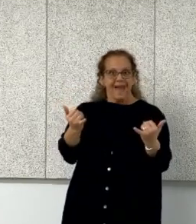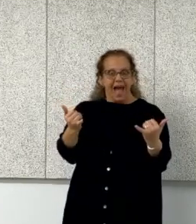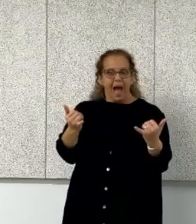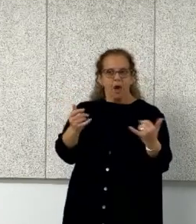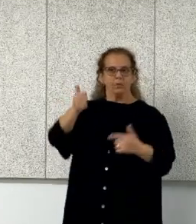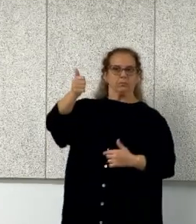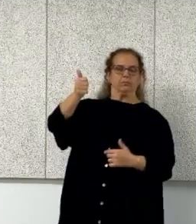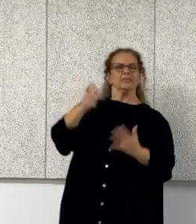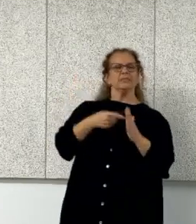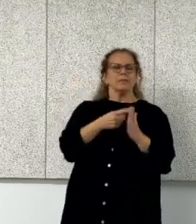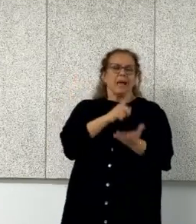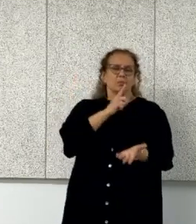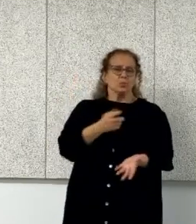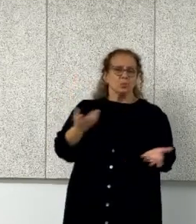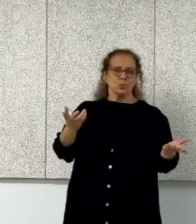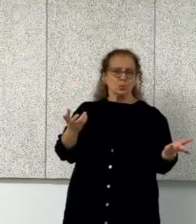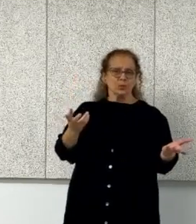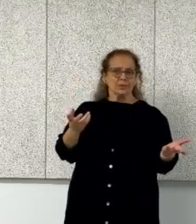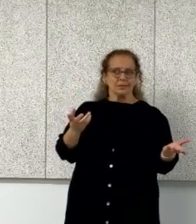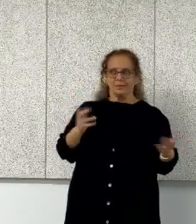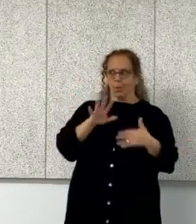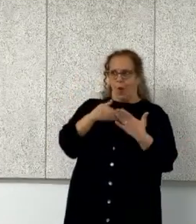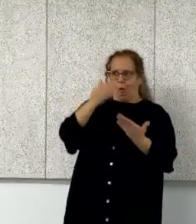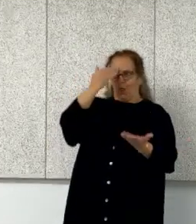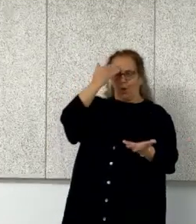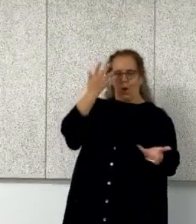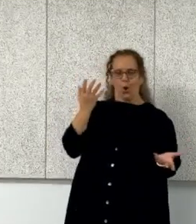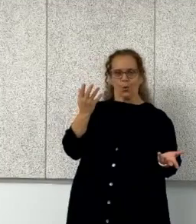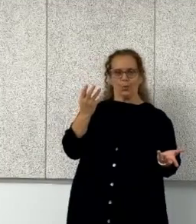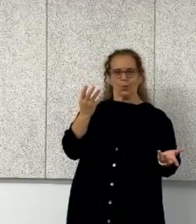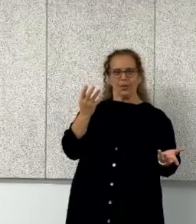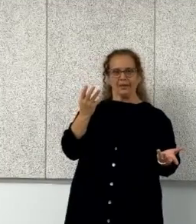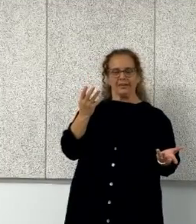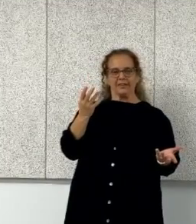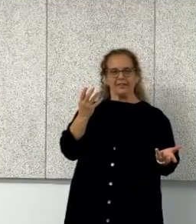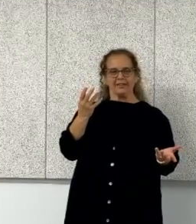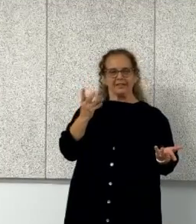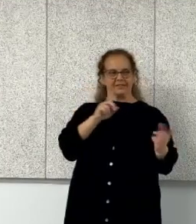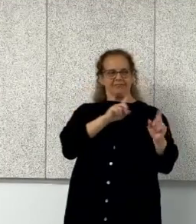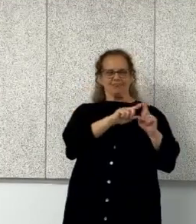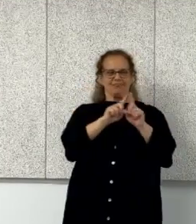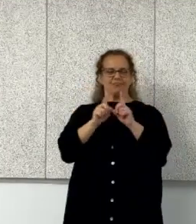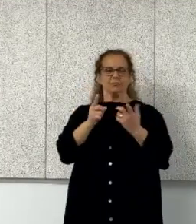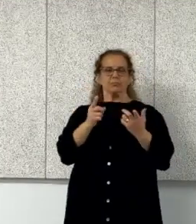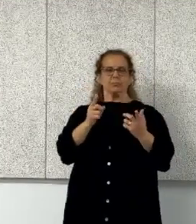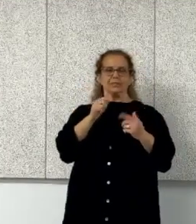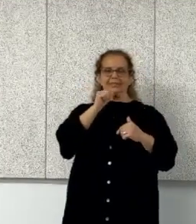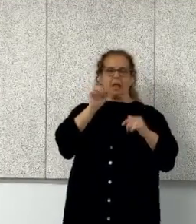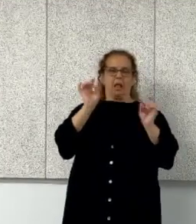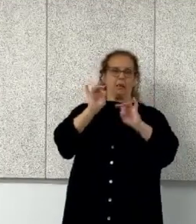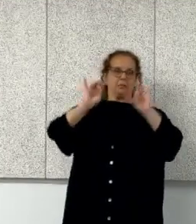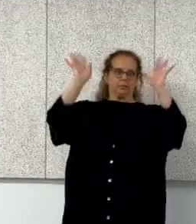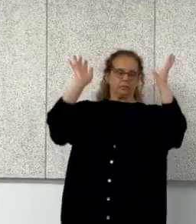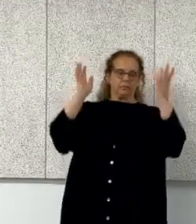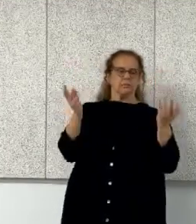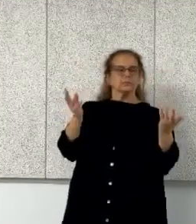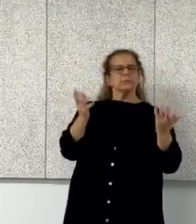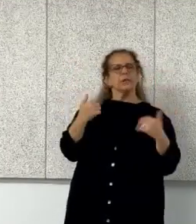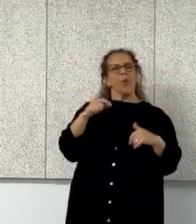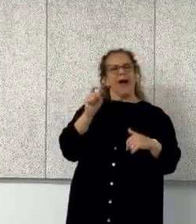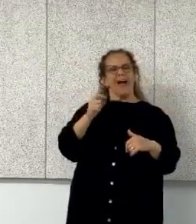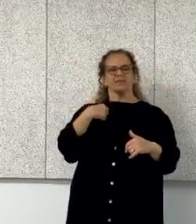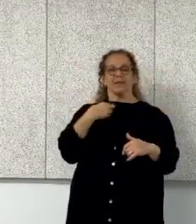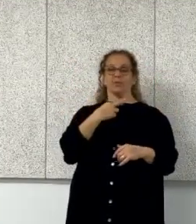sometimes true. We all know that. It's not, what's the saying? It's not art if there isn't a risk that it's a total disaster, you know, all that kind of thing. We have to have that